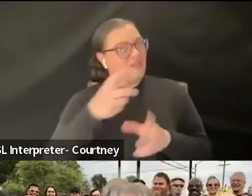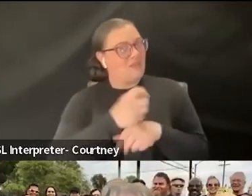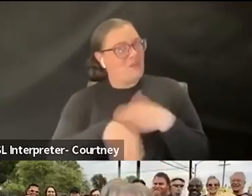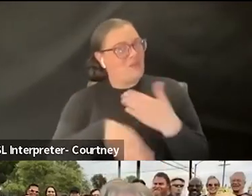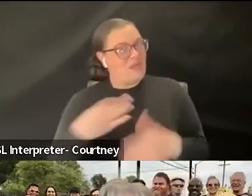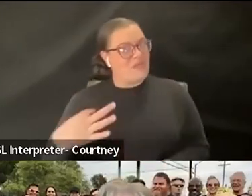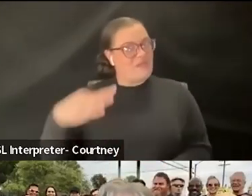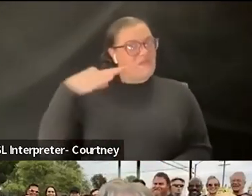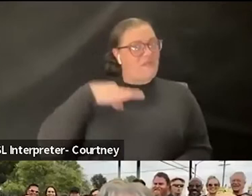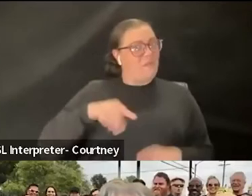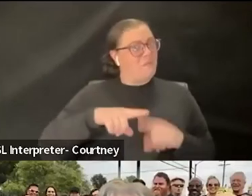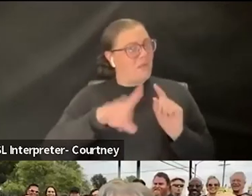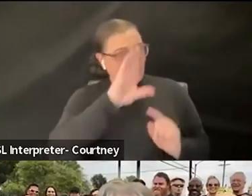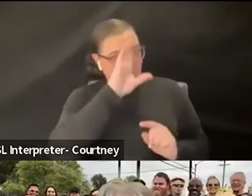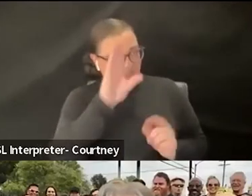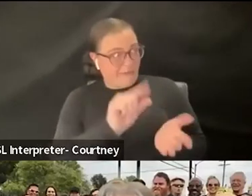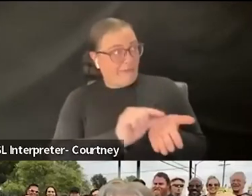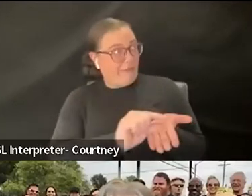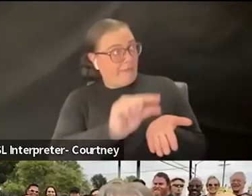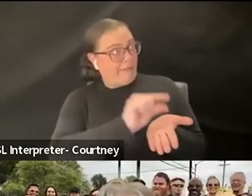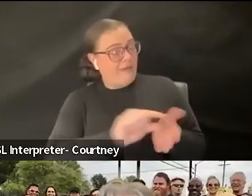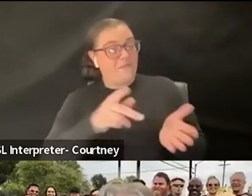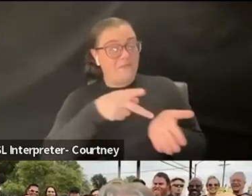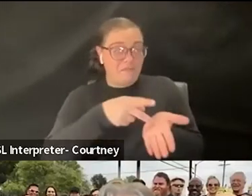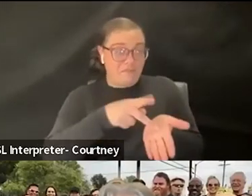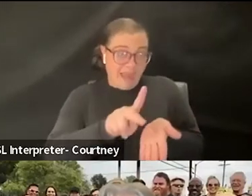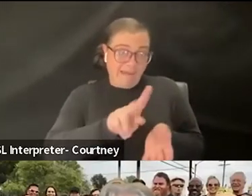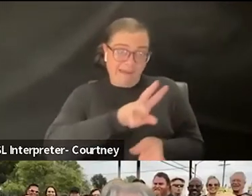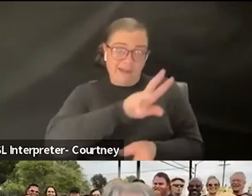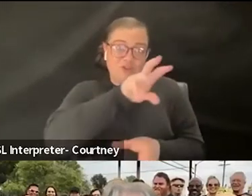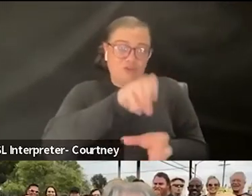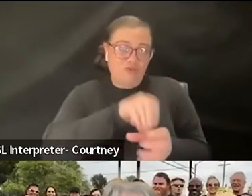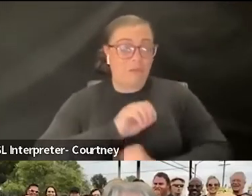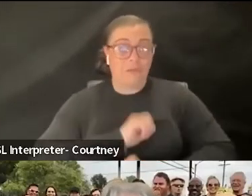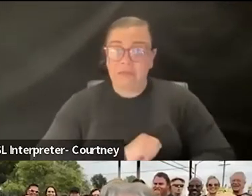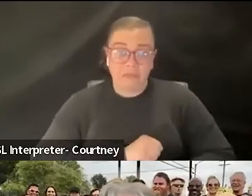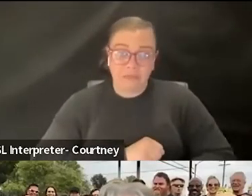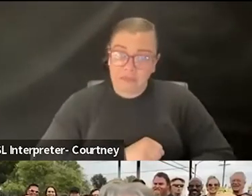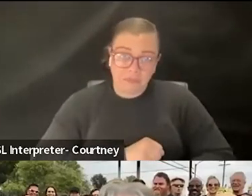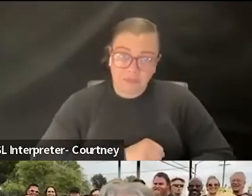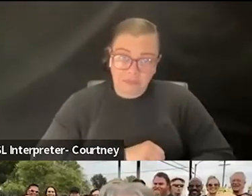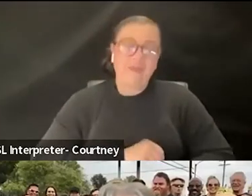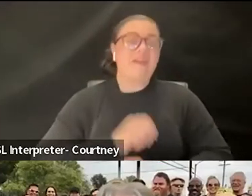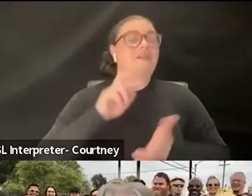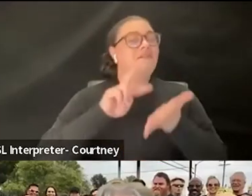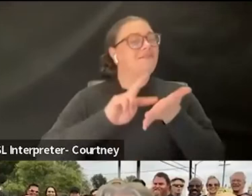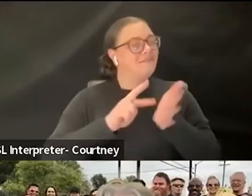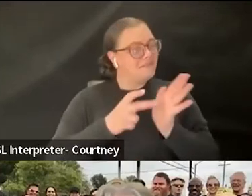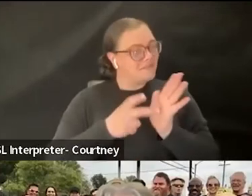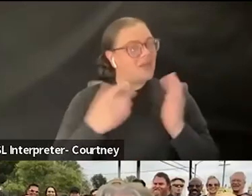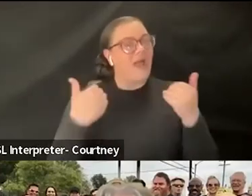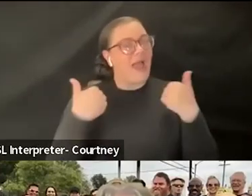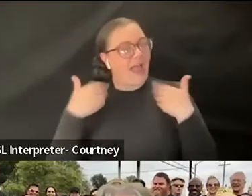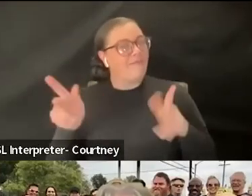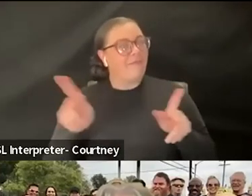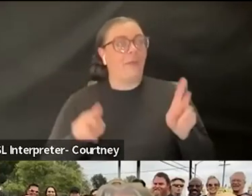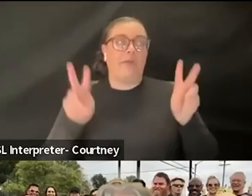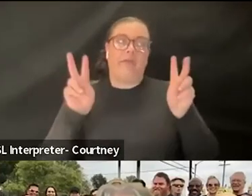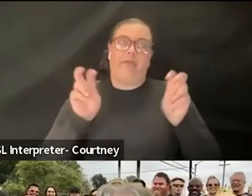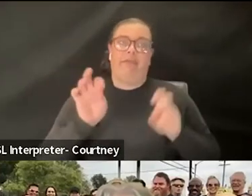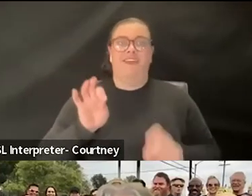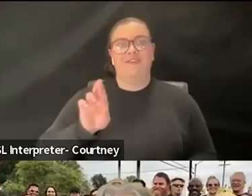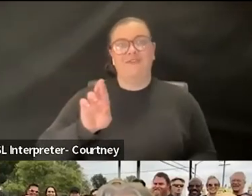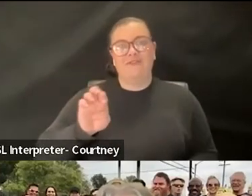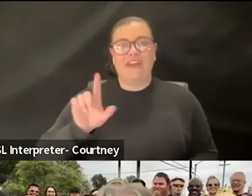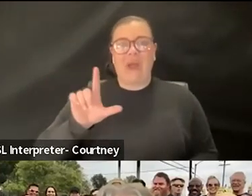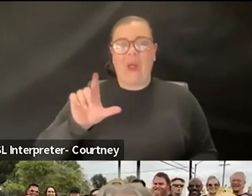know, a whole series of freeloaders who are taking advantage of the union, but they're not putting anything back